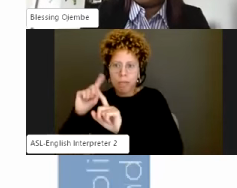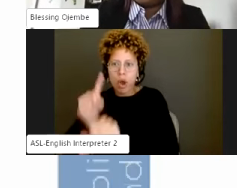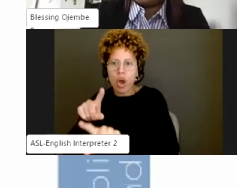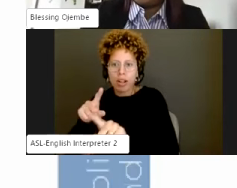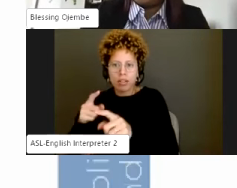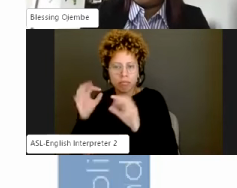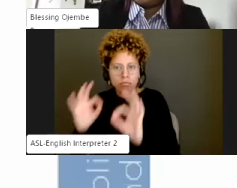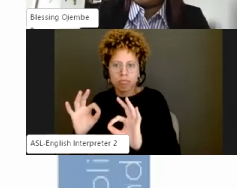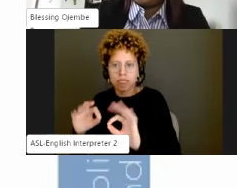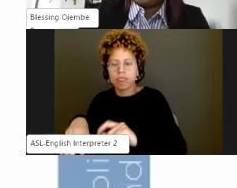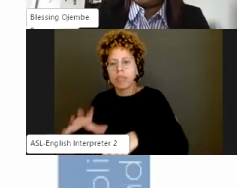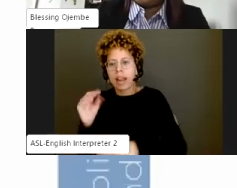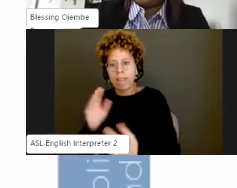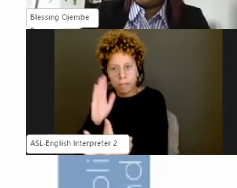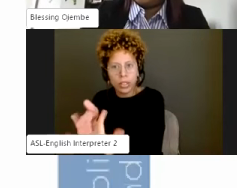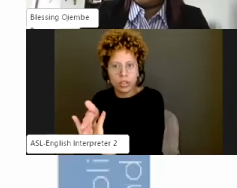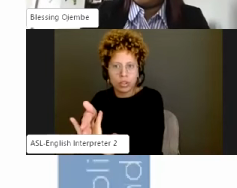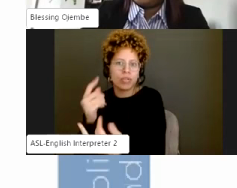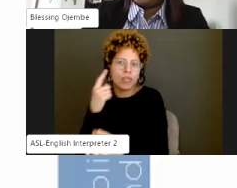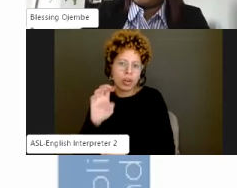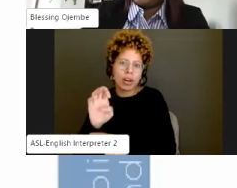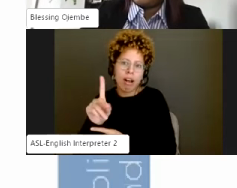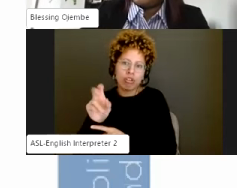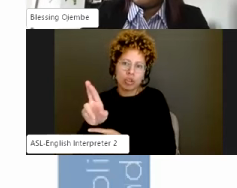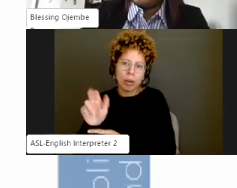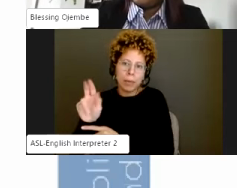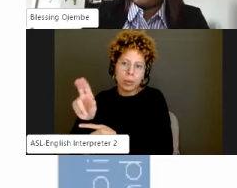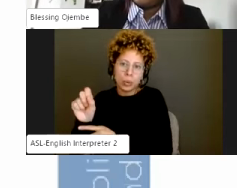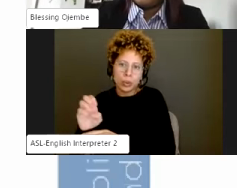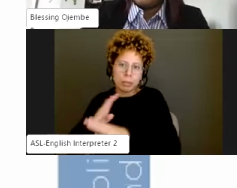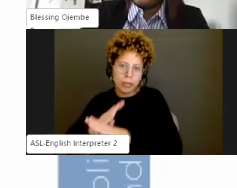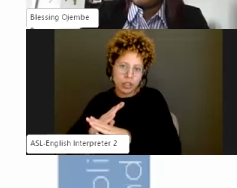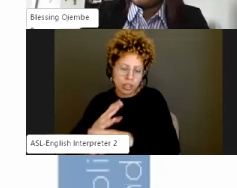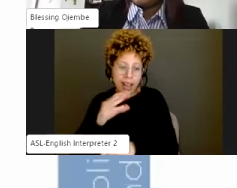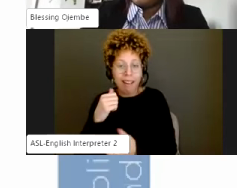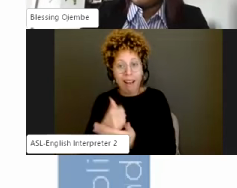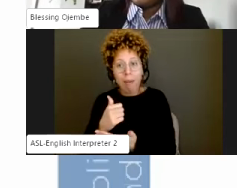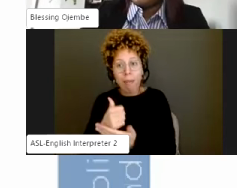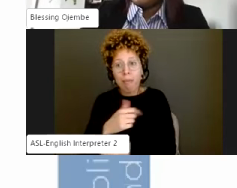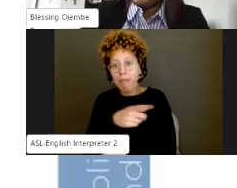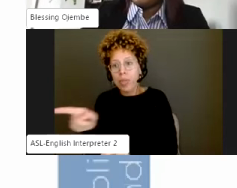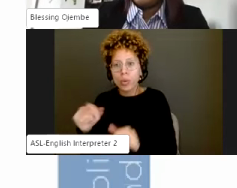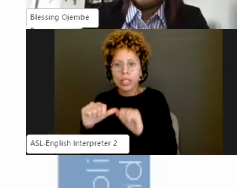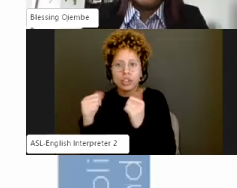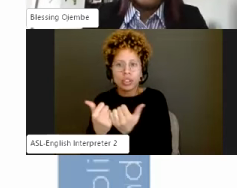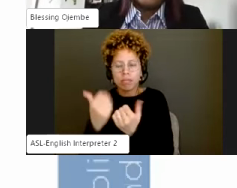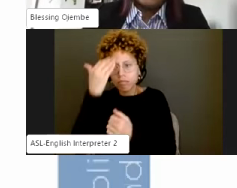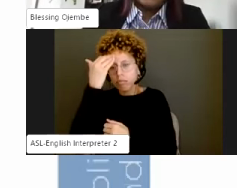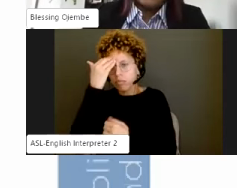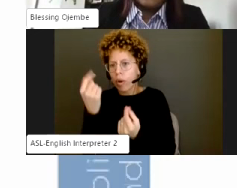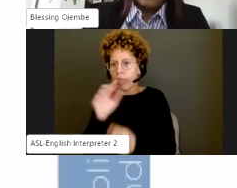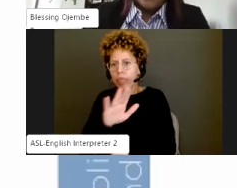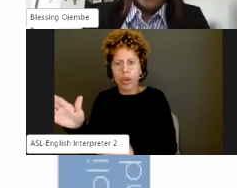towards elder abuse prevention, and helping the agencies understand options that they may have